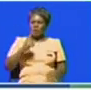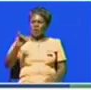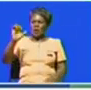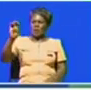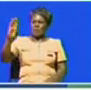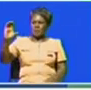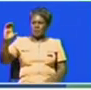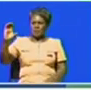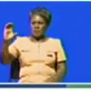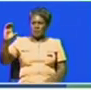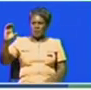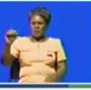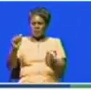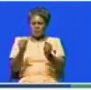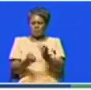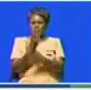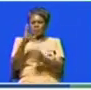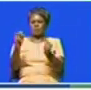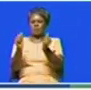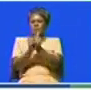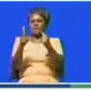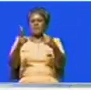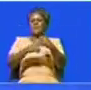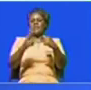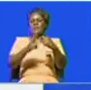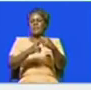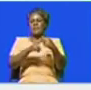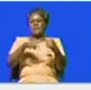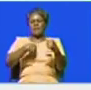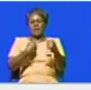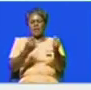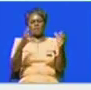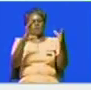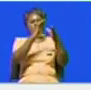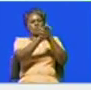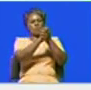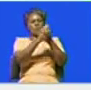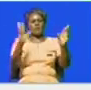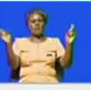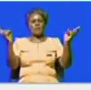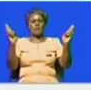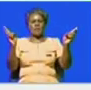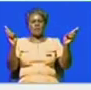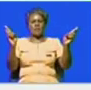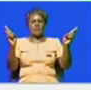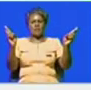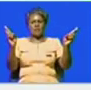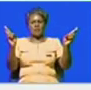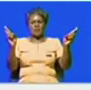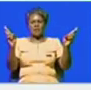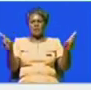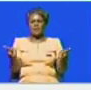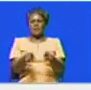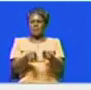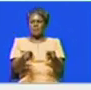has come up with a date of October 17th, we are saying that we as a party, we are ready to go into those elections. And we are